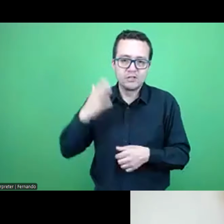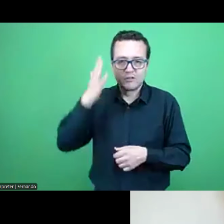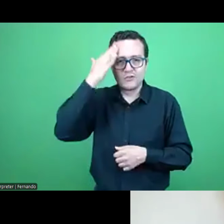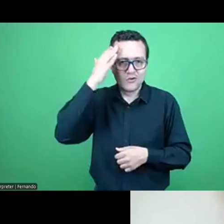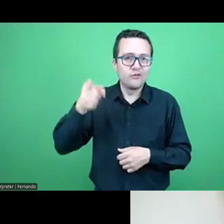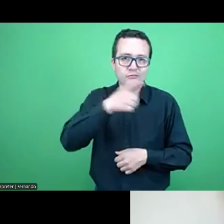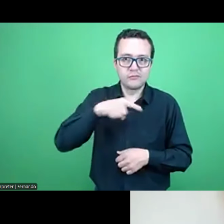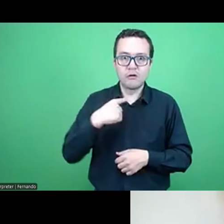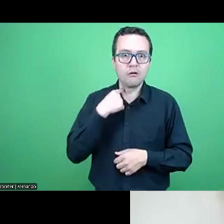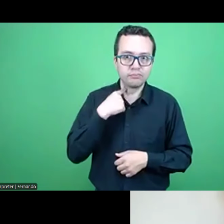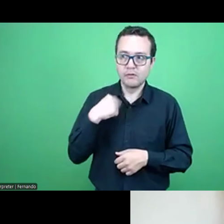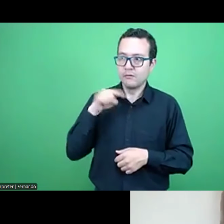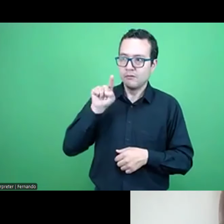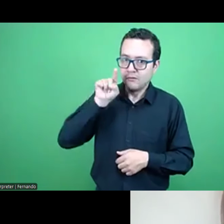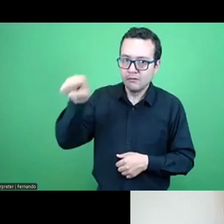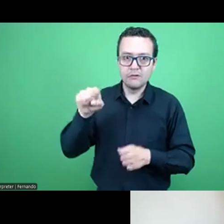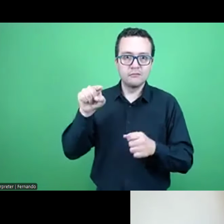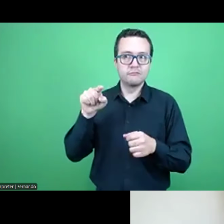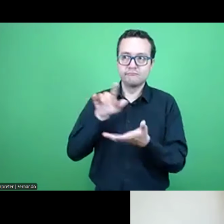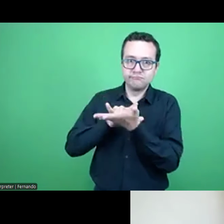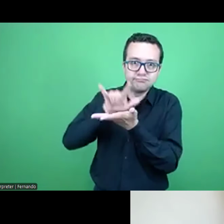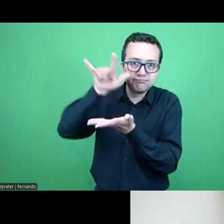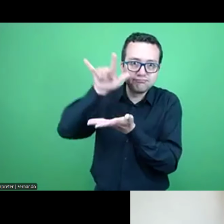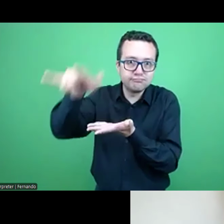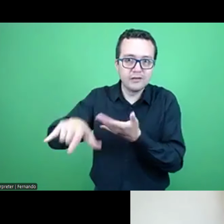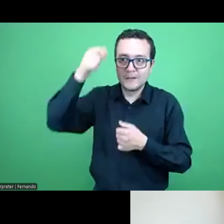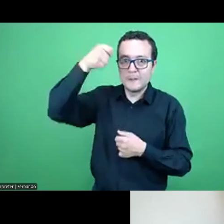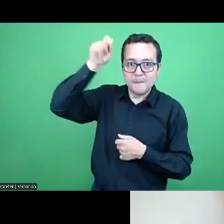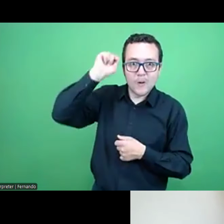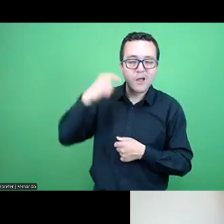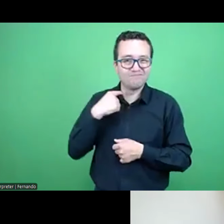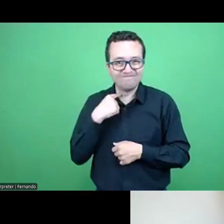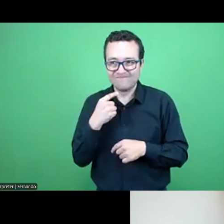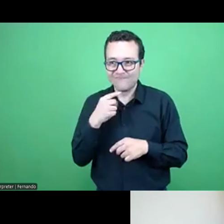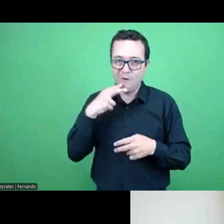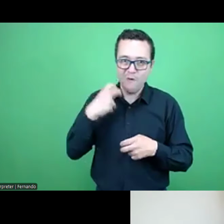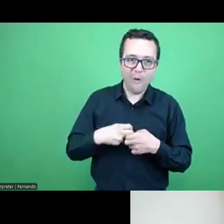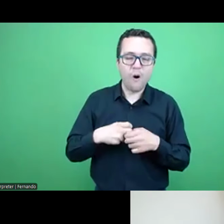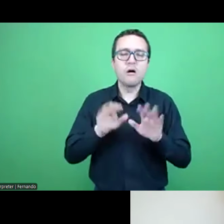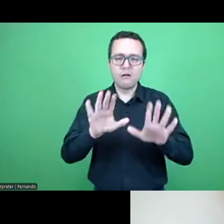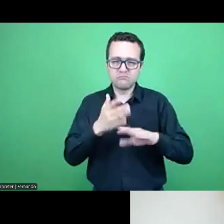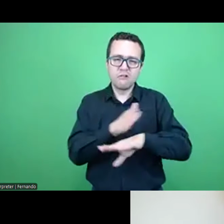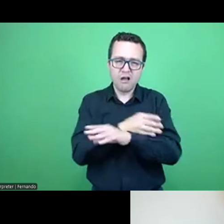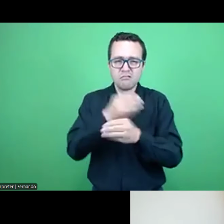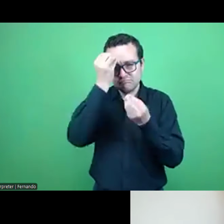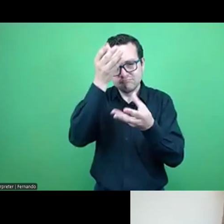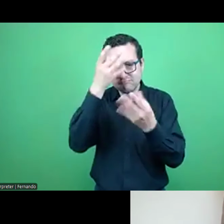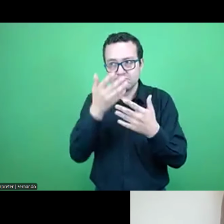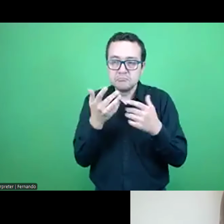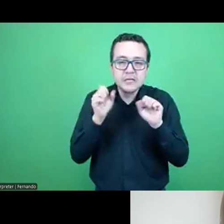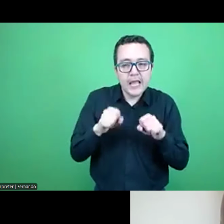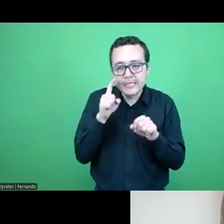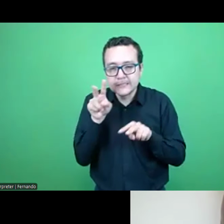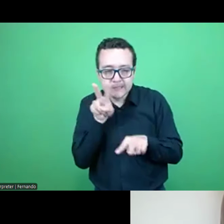Erika, I think I've answered all three questions. We can maybe see if there's anyone